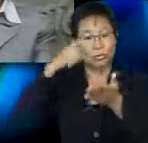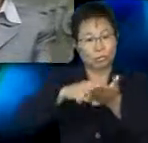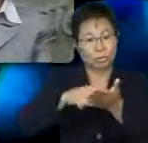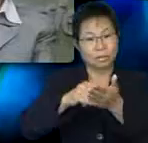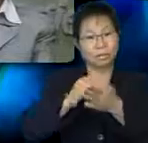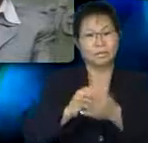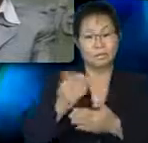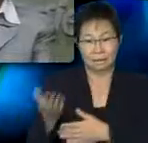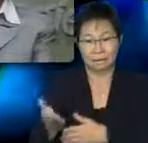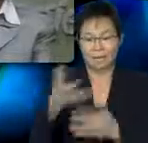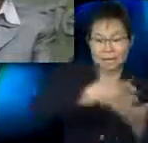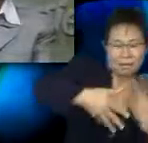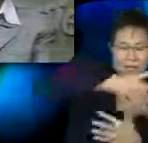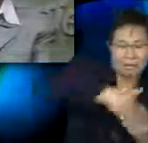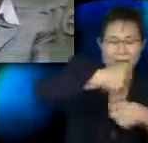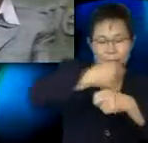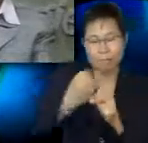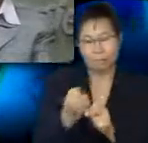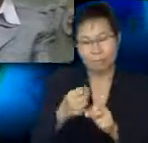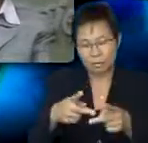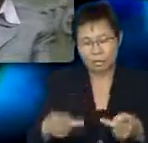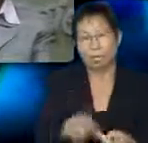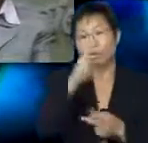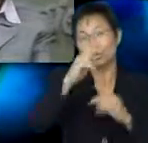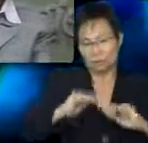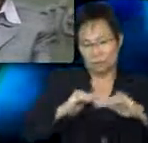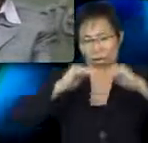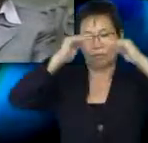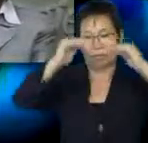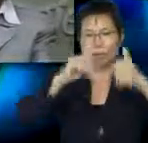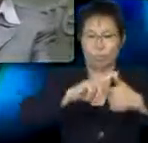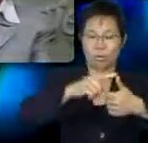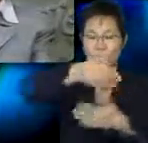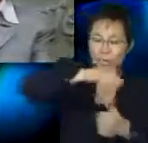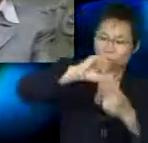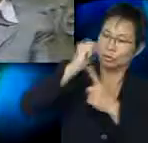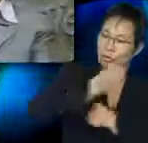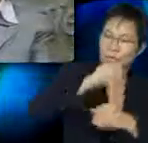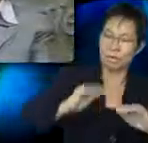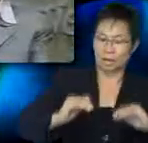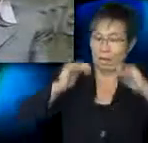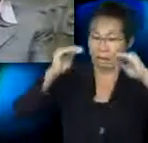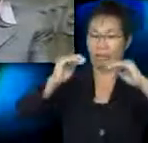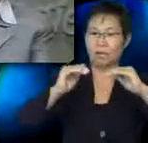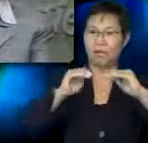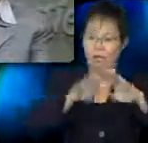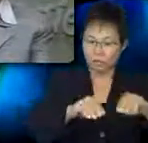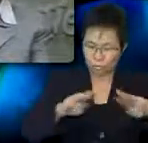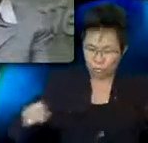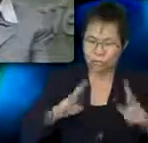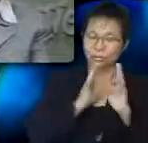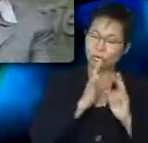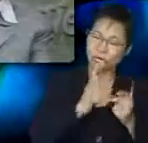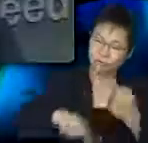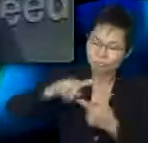there is that interaction takes place at two levels. One is the social level where the students are talking among their peers, all